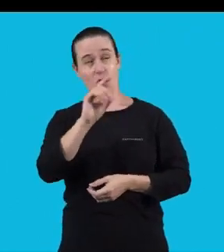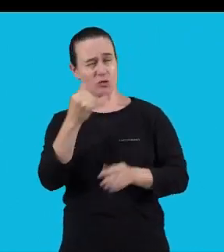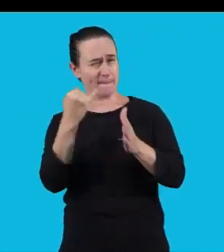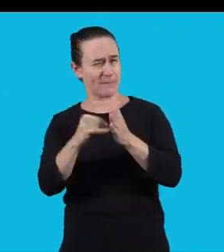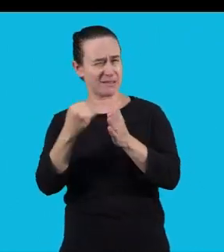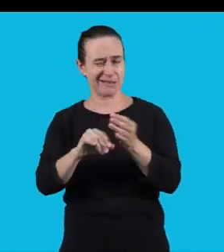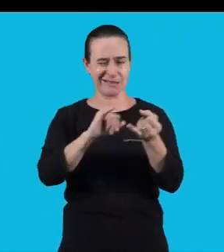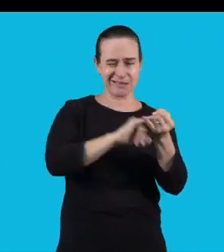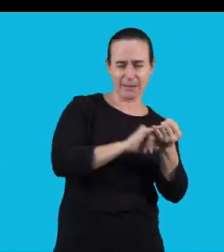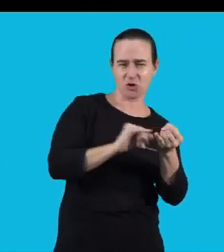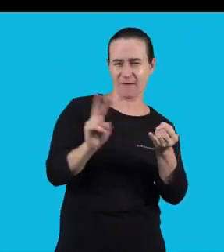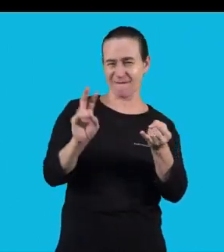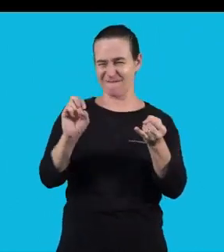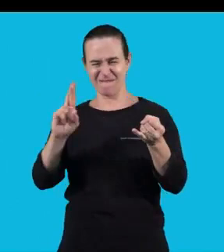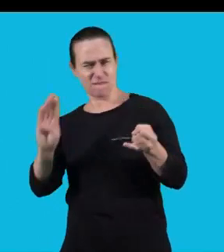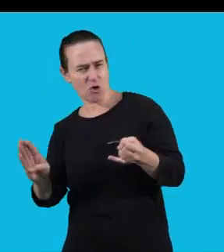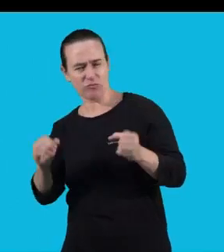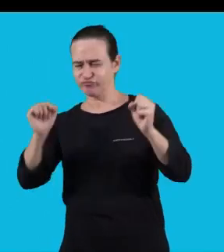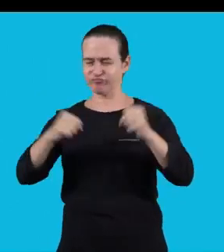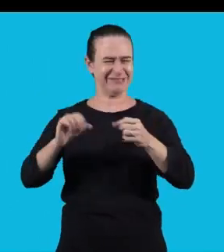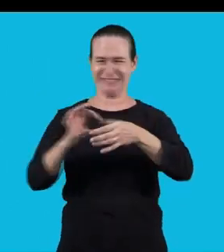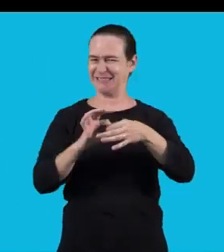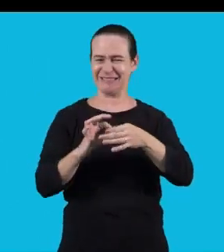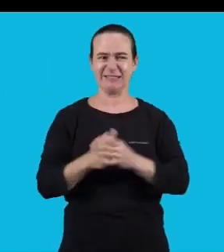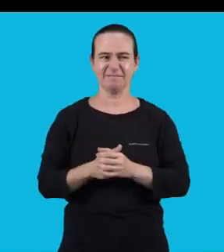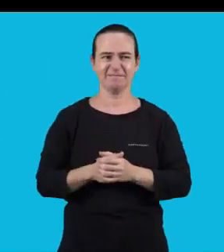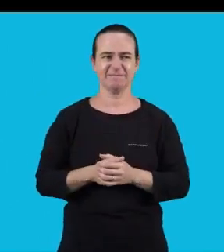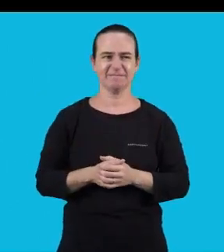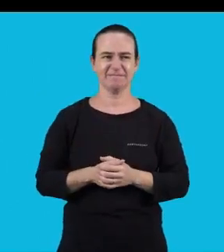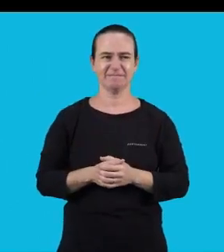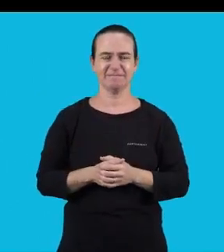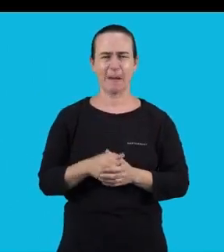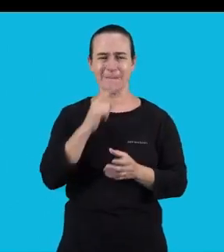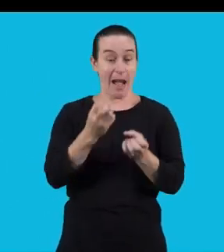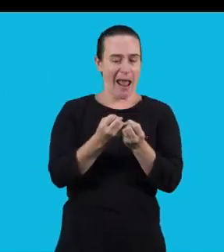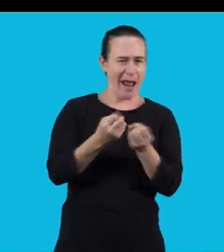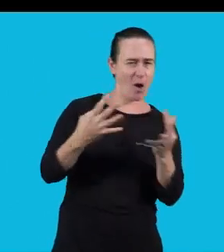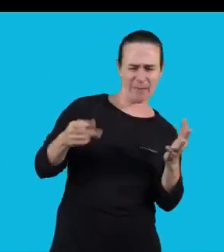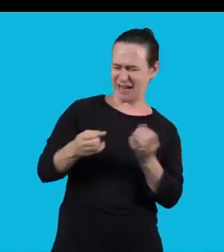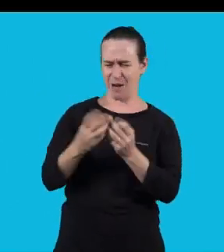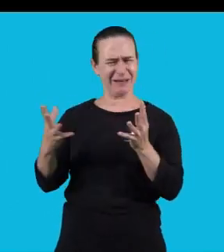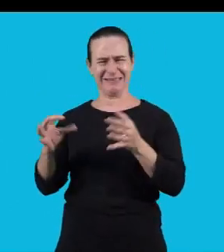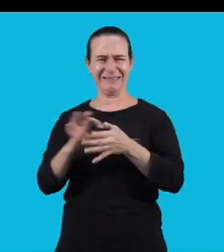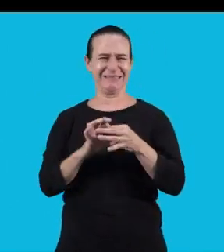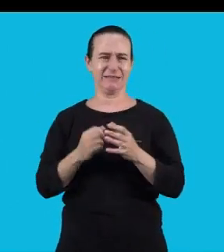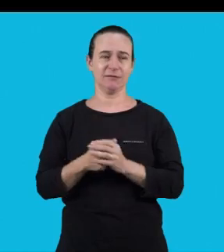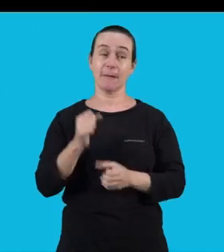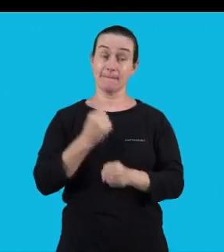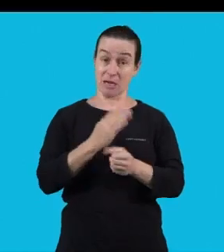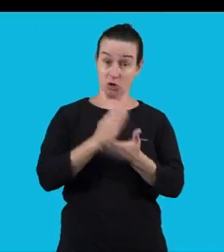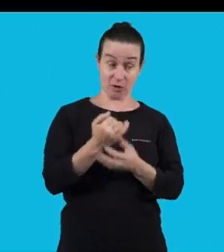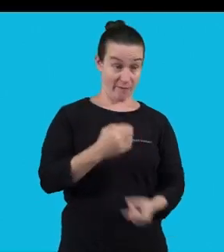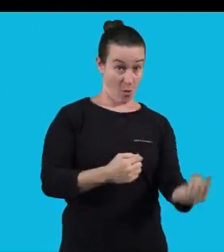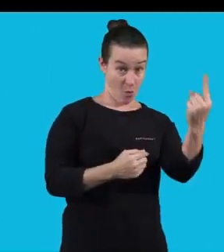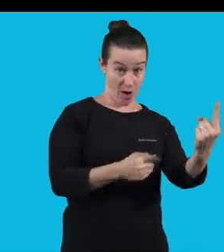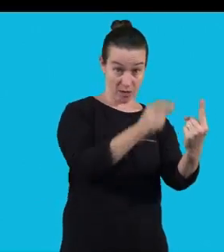are when subject-verb agreement isn't correct, so when they do not agree in number. Ensure